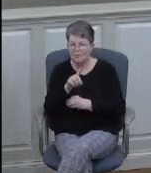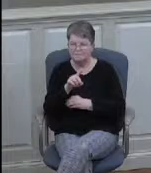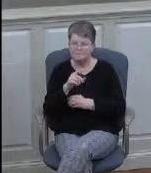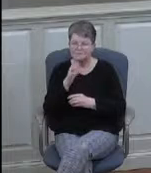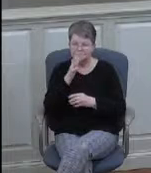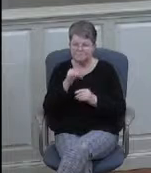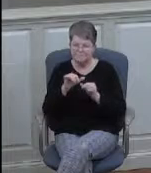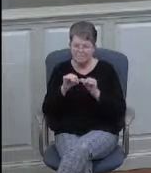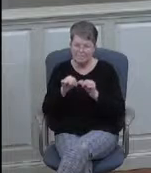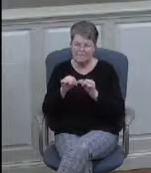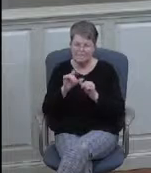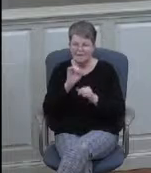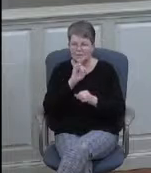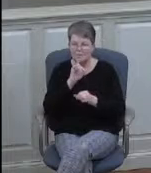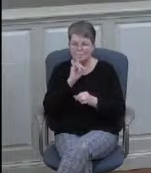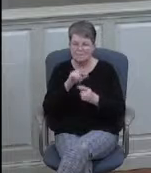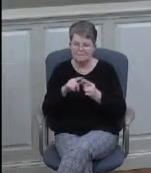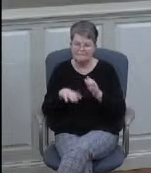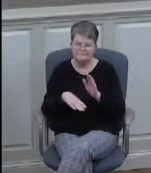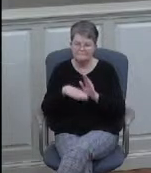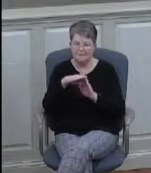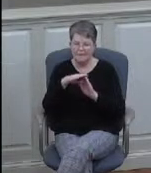We're going to keep ordering until we fill the building back up.